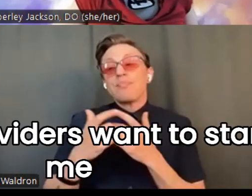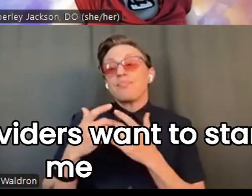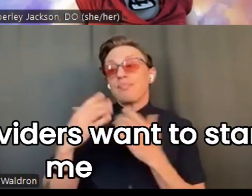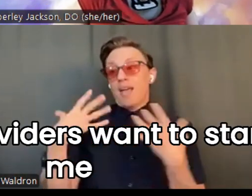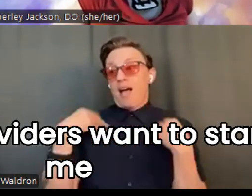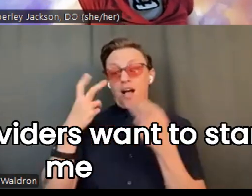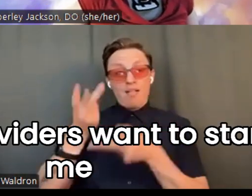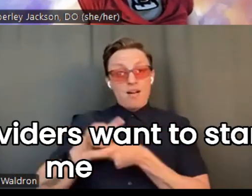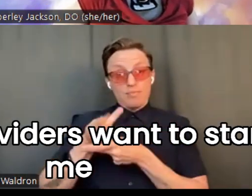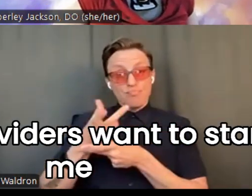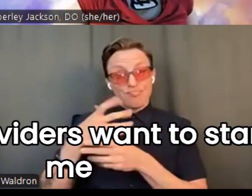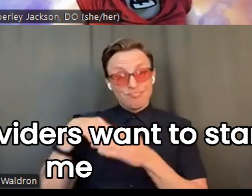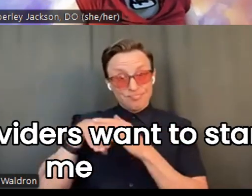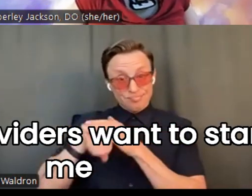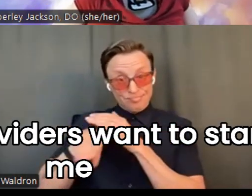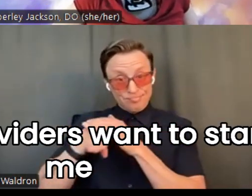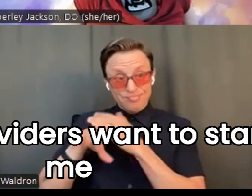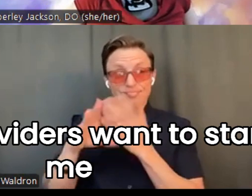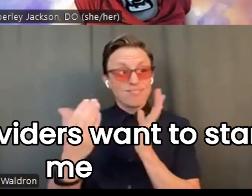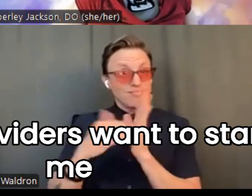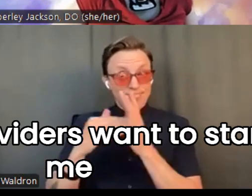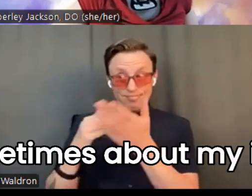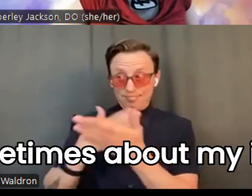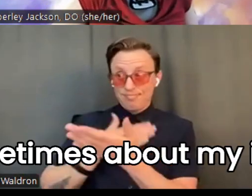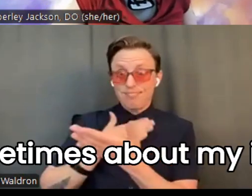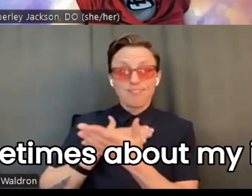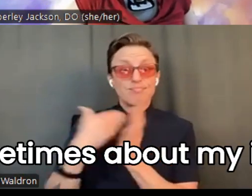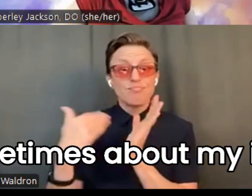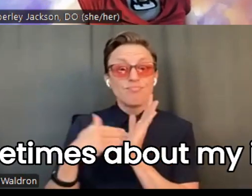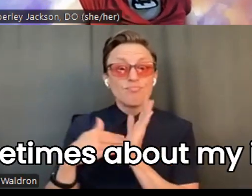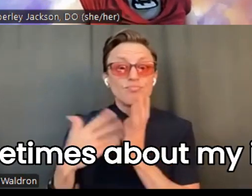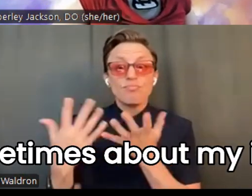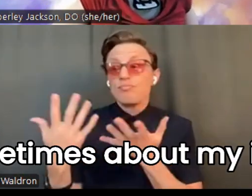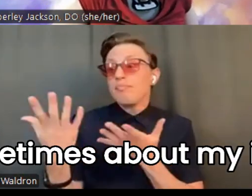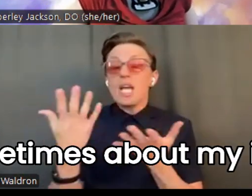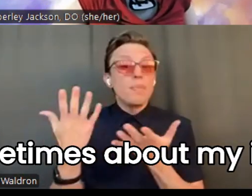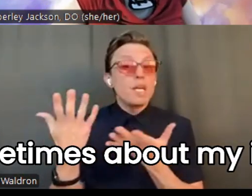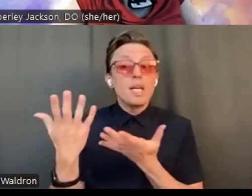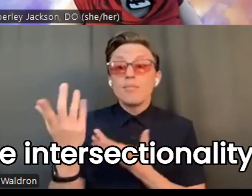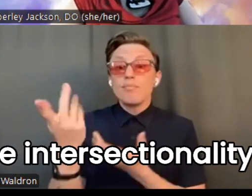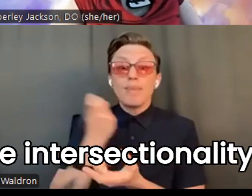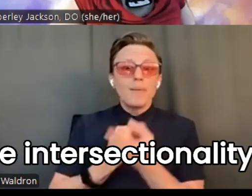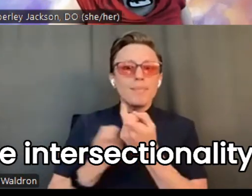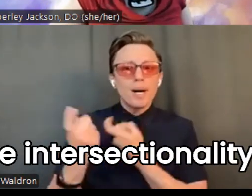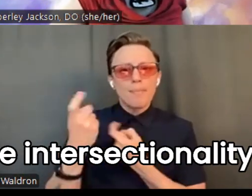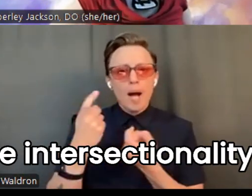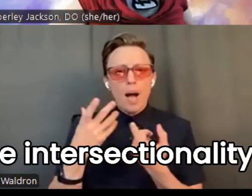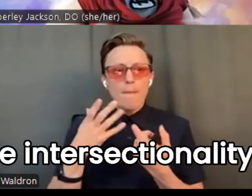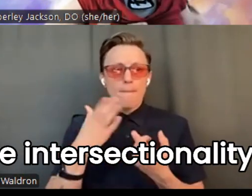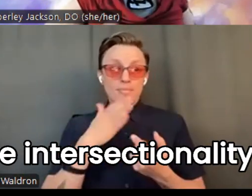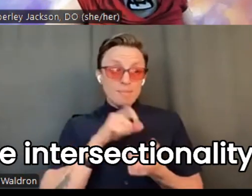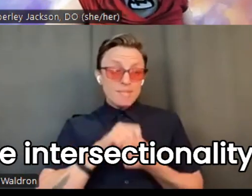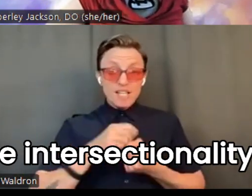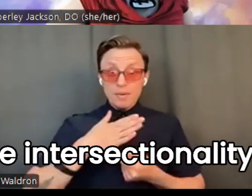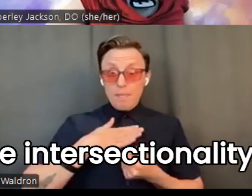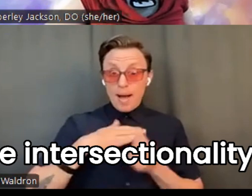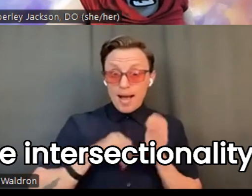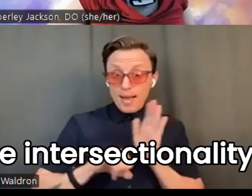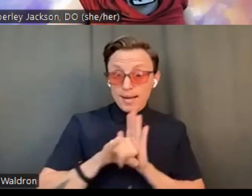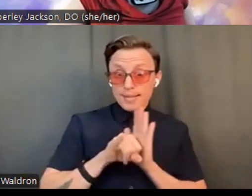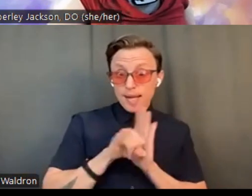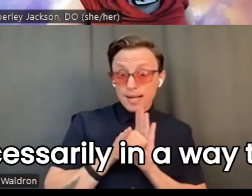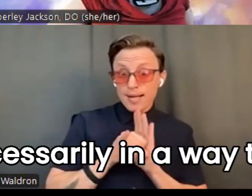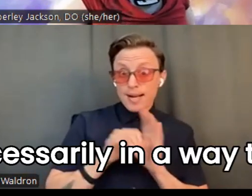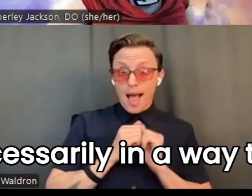Again, I feel like my providers want to start asking me questions sometimes about my identities and the intersectionality of